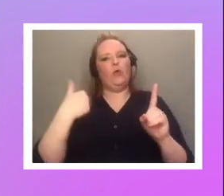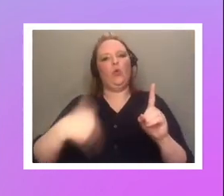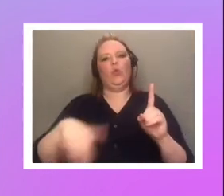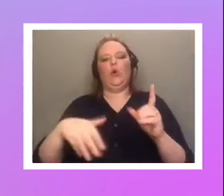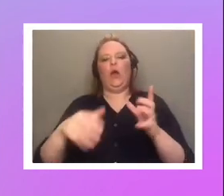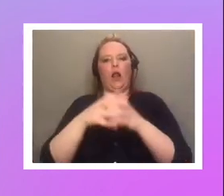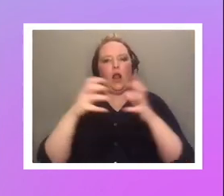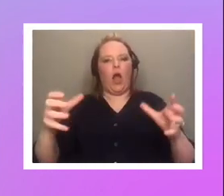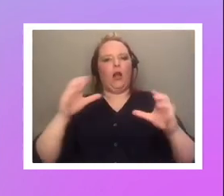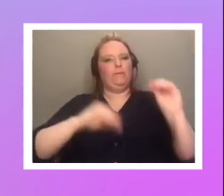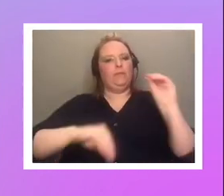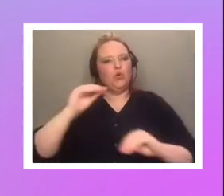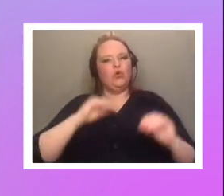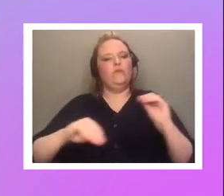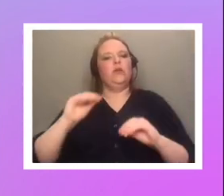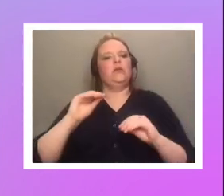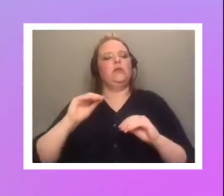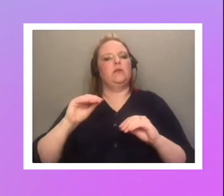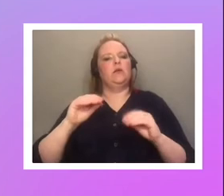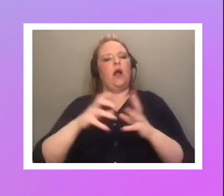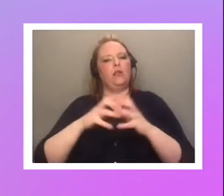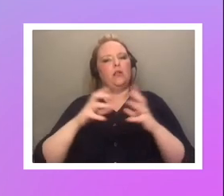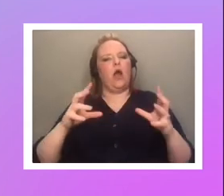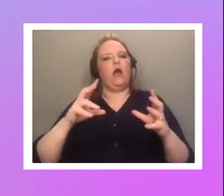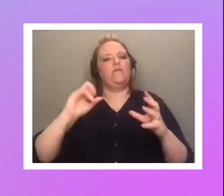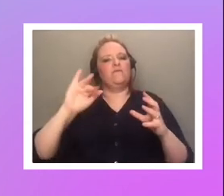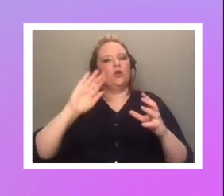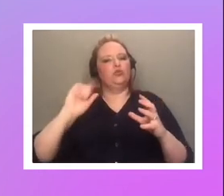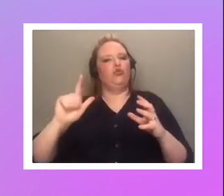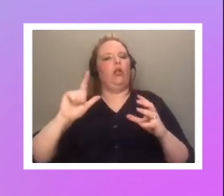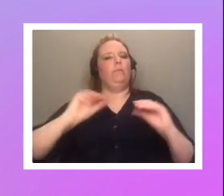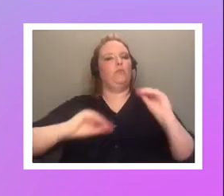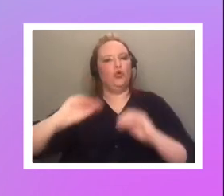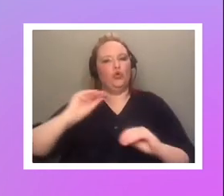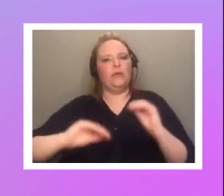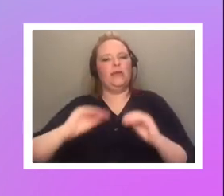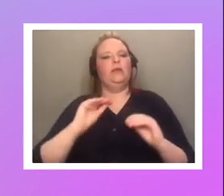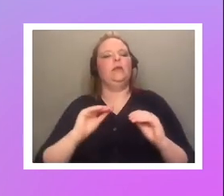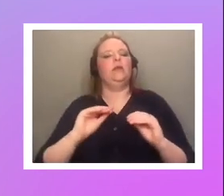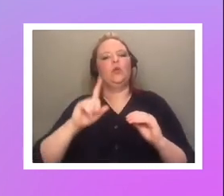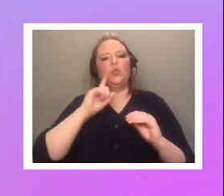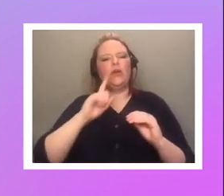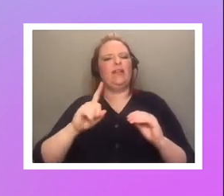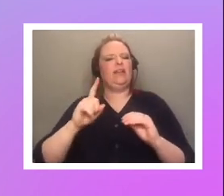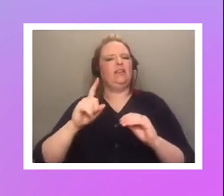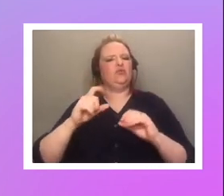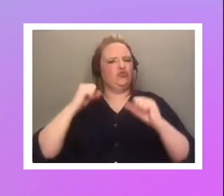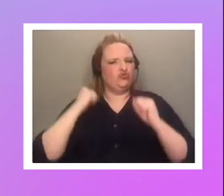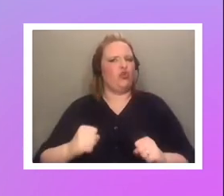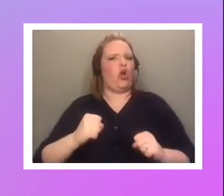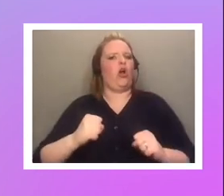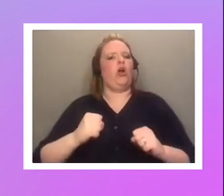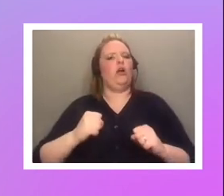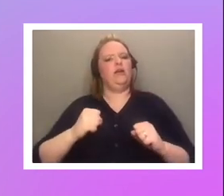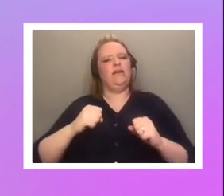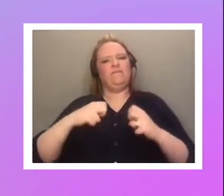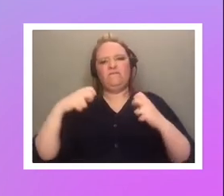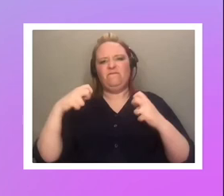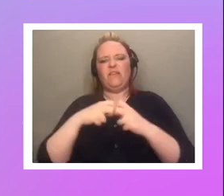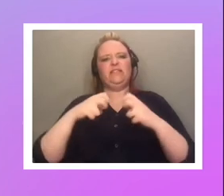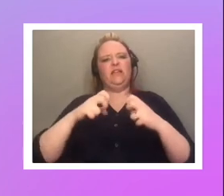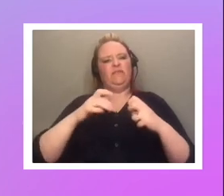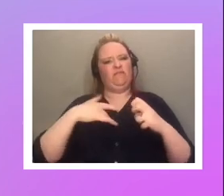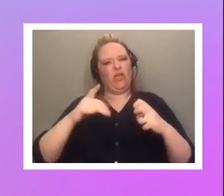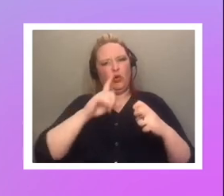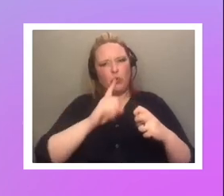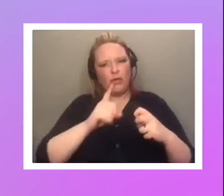of ground or virtual ground covered in that effect. It's very, very forceful. The physics are very realistic. You can totally